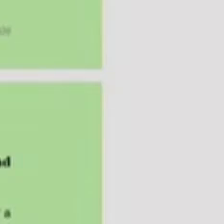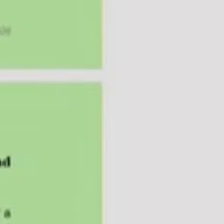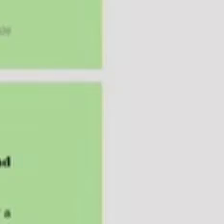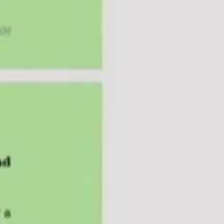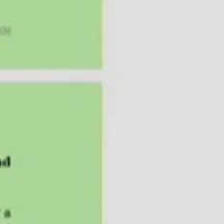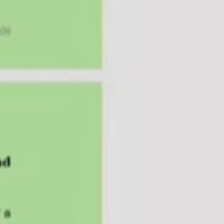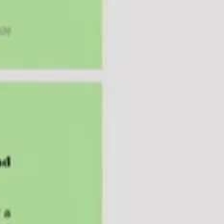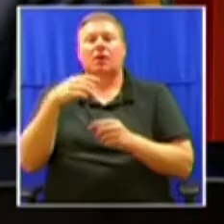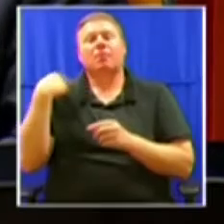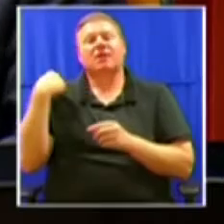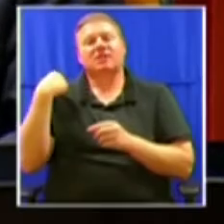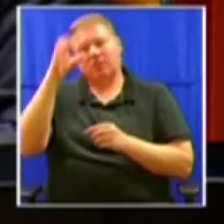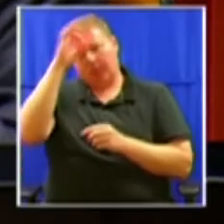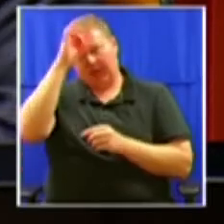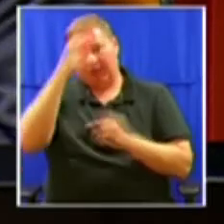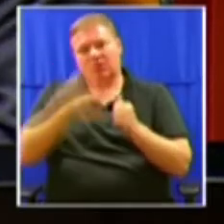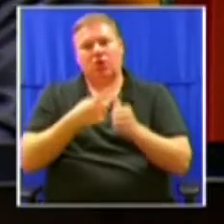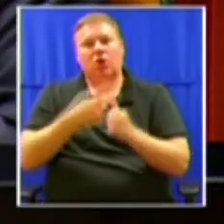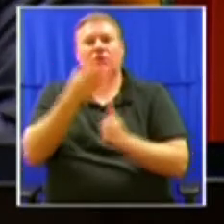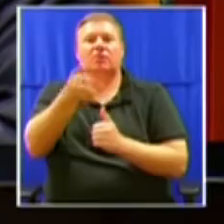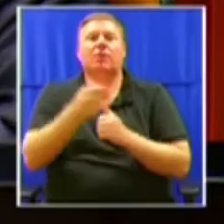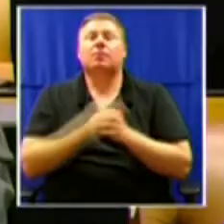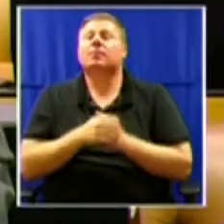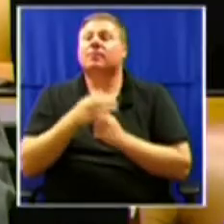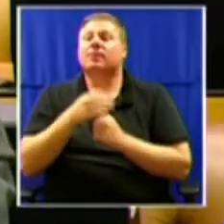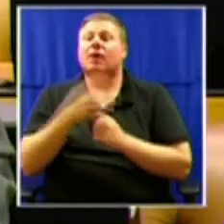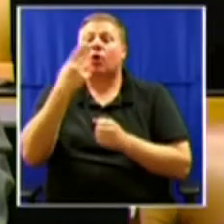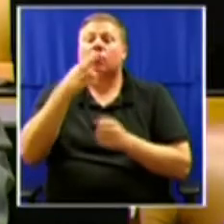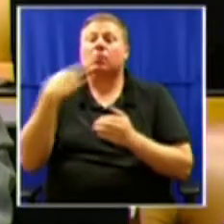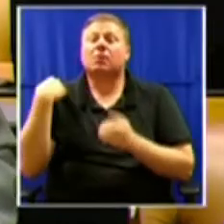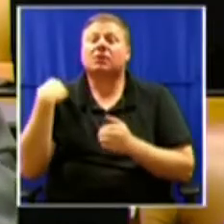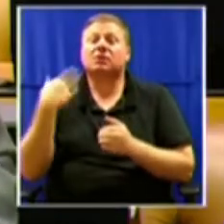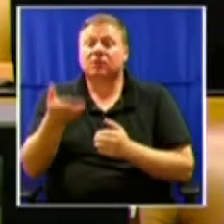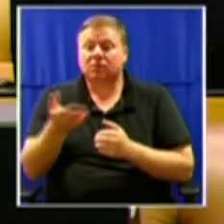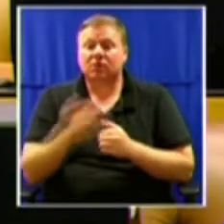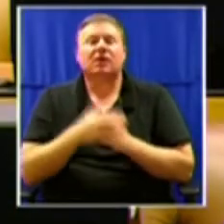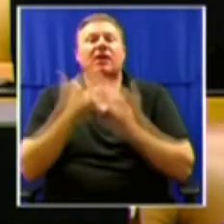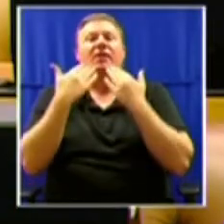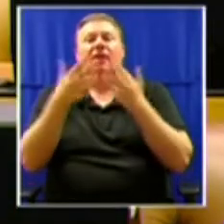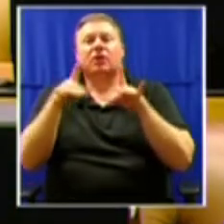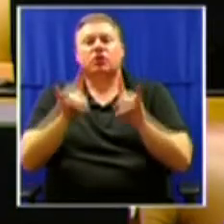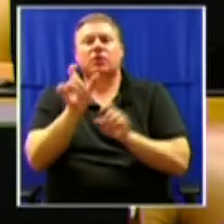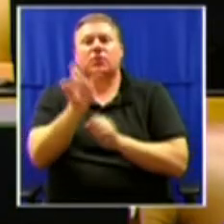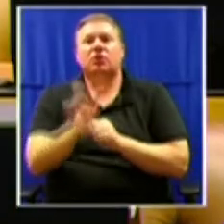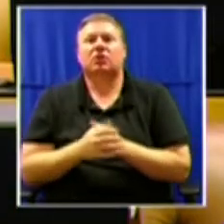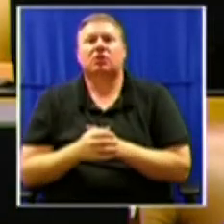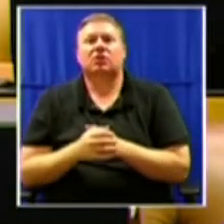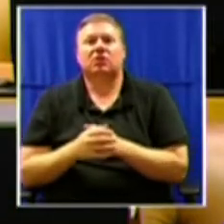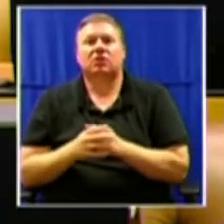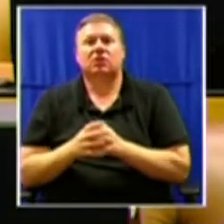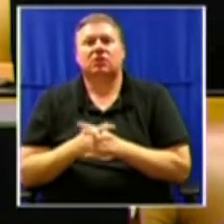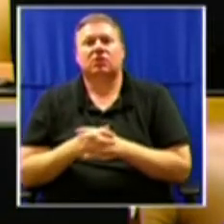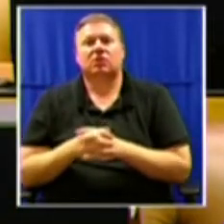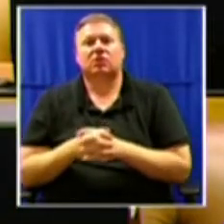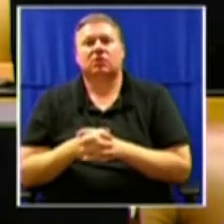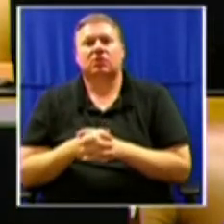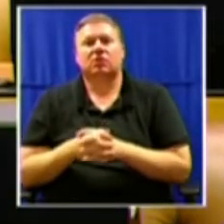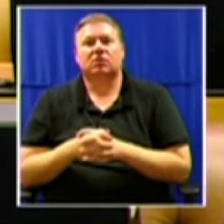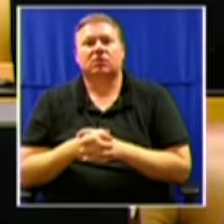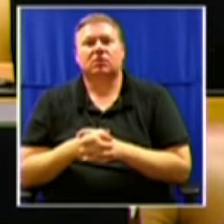Minister. Thank you very much, Chairperson. The answer would be